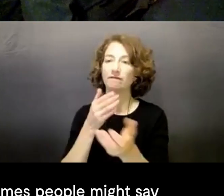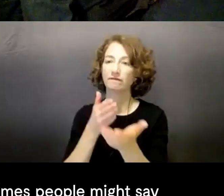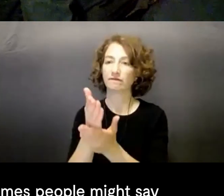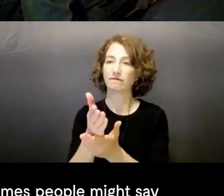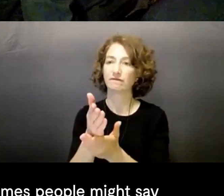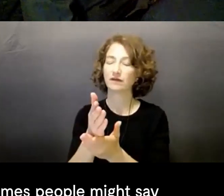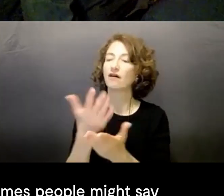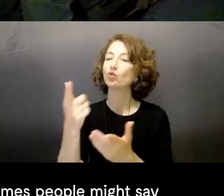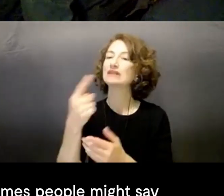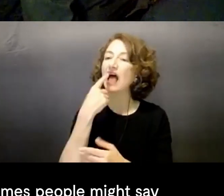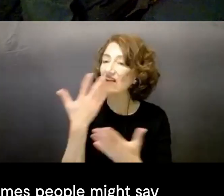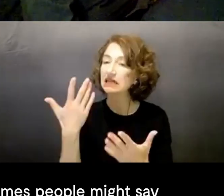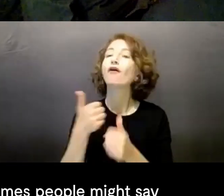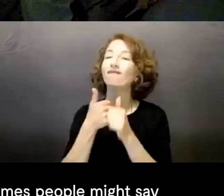sometimes